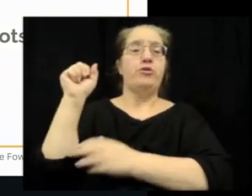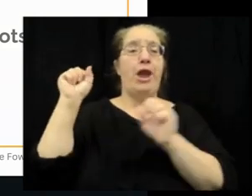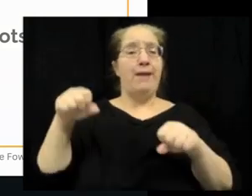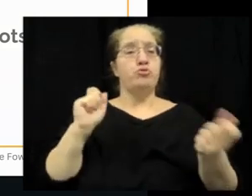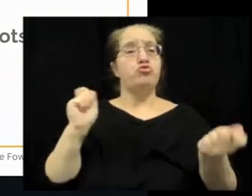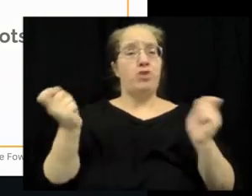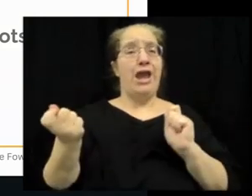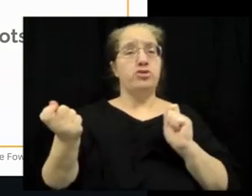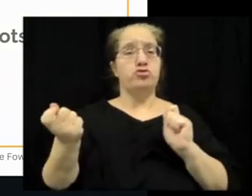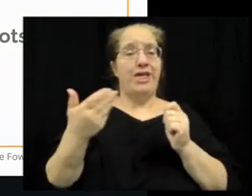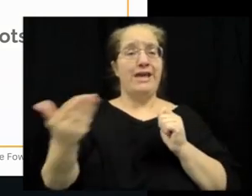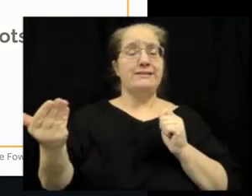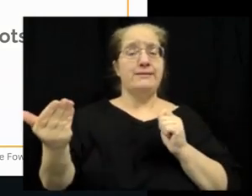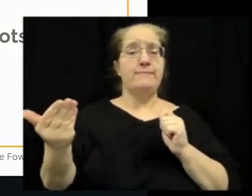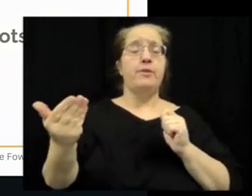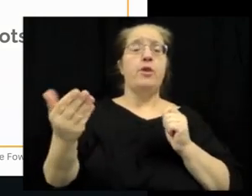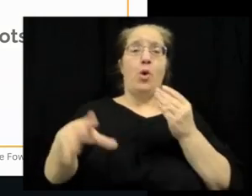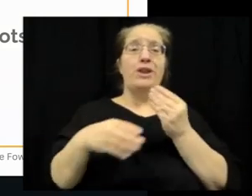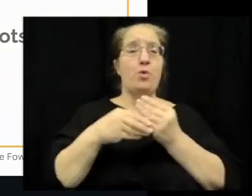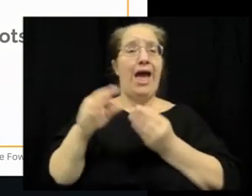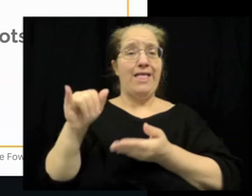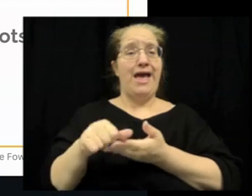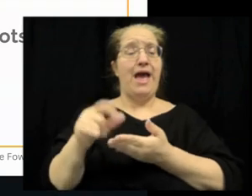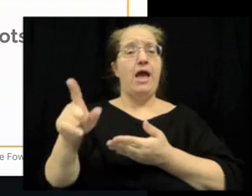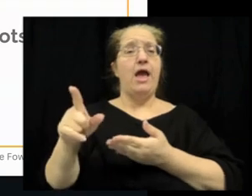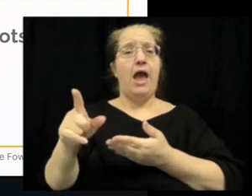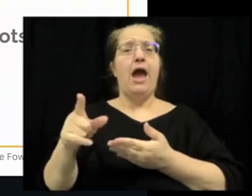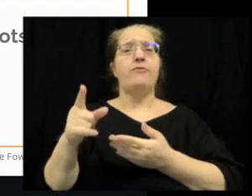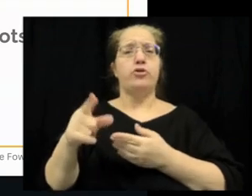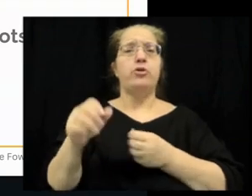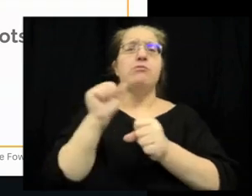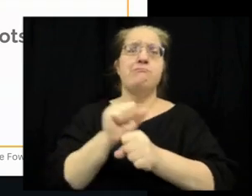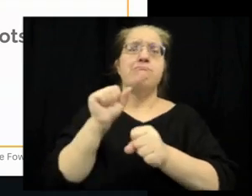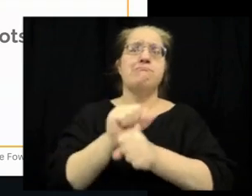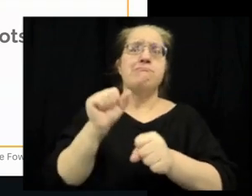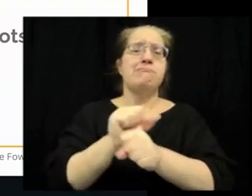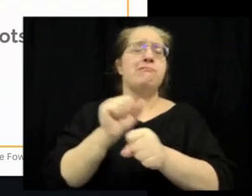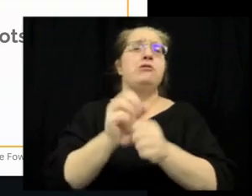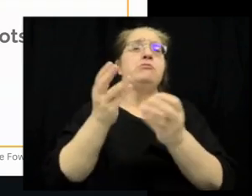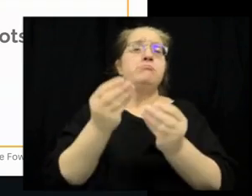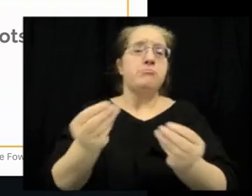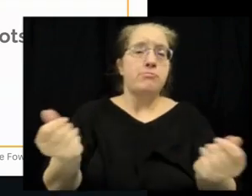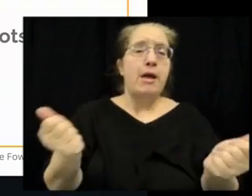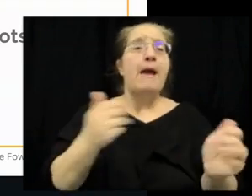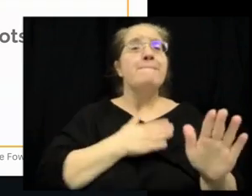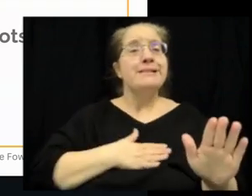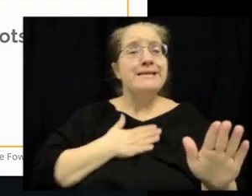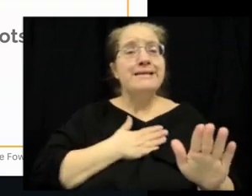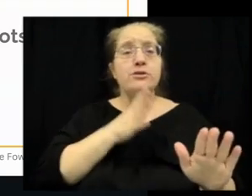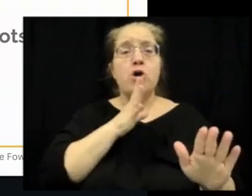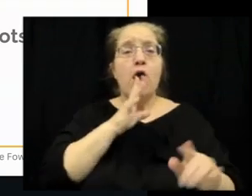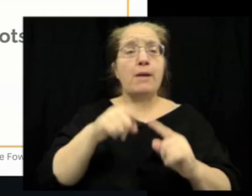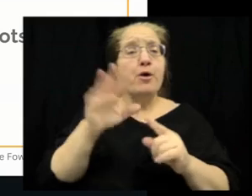in. After you gain the courage and you do the steps to get through this, please consider sharing your story